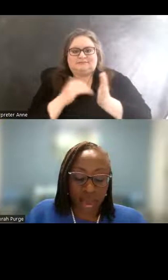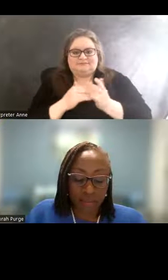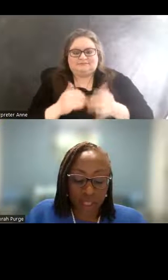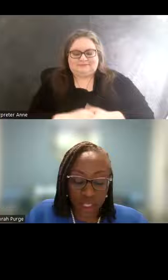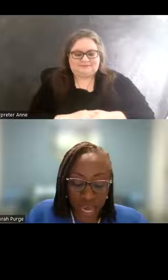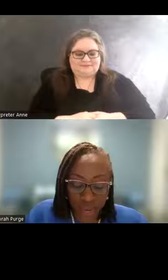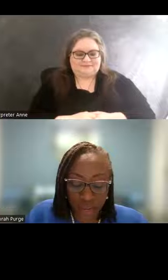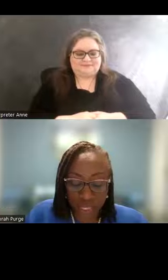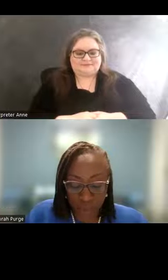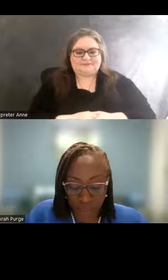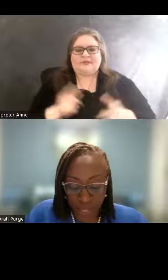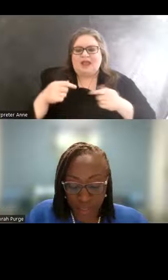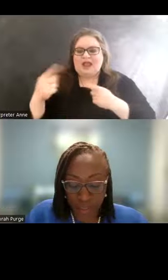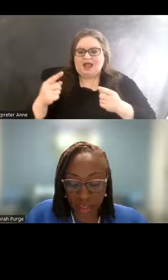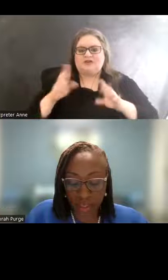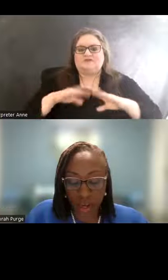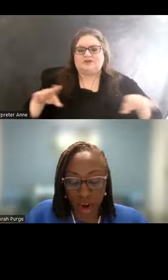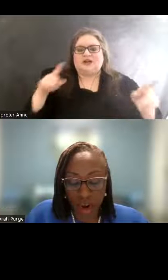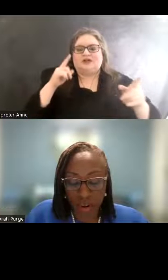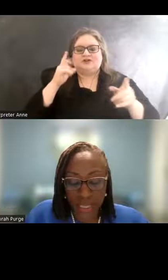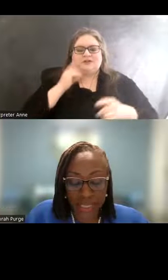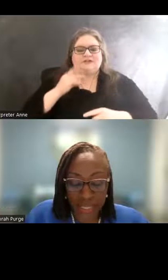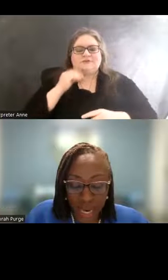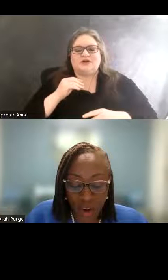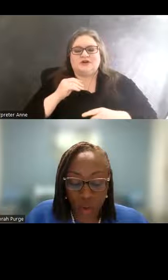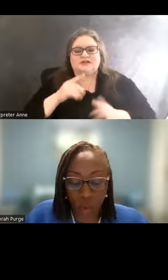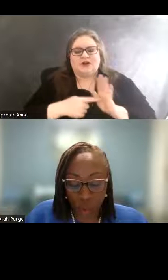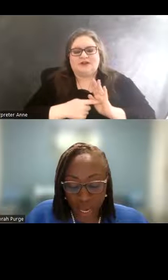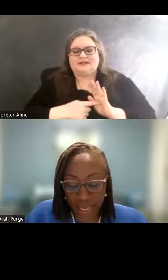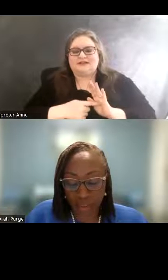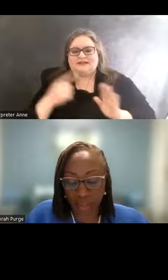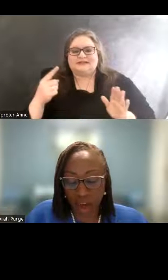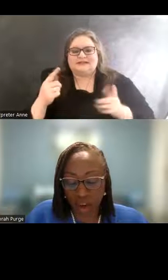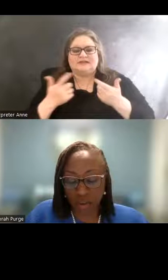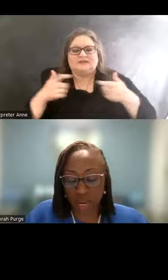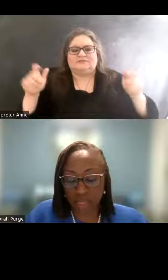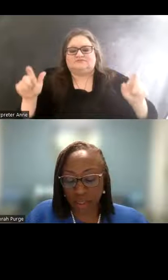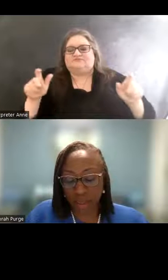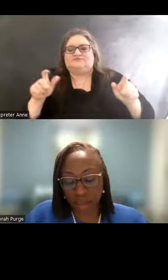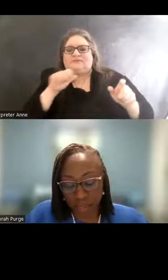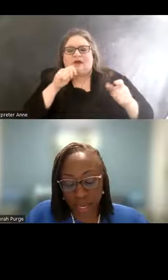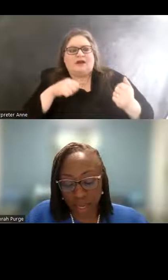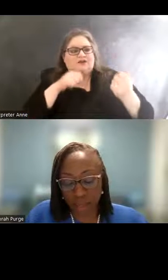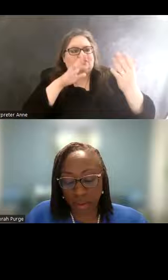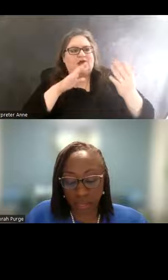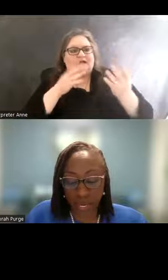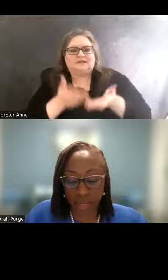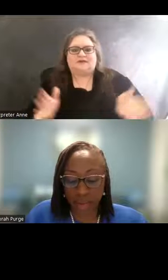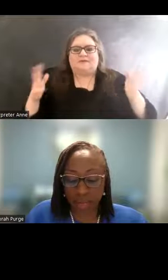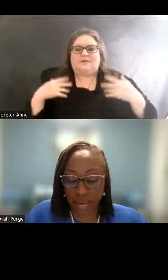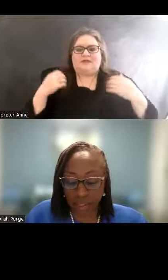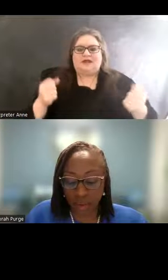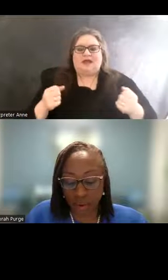So adverse childhood experiences are the single greatest unaddressed public health